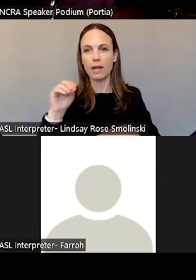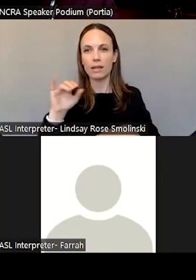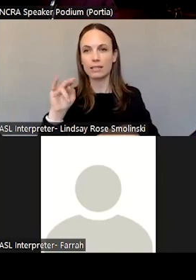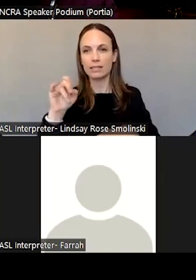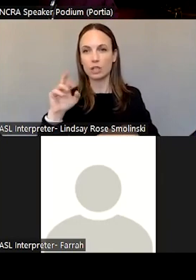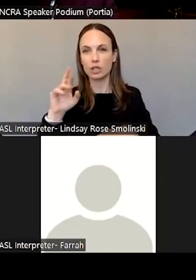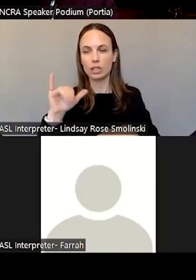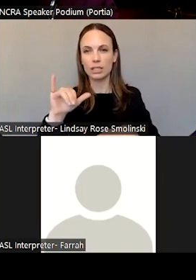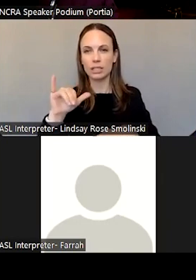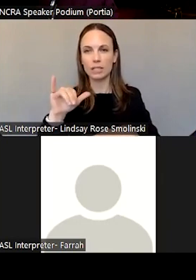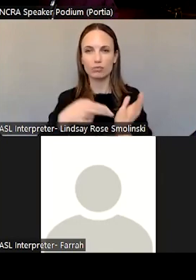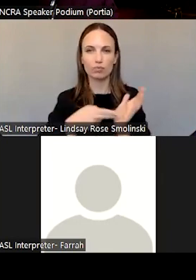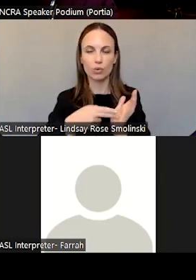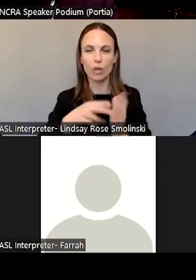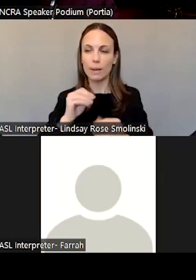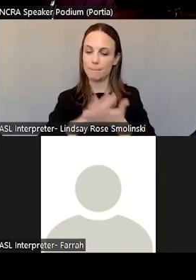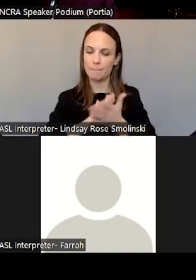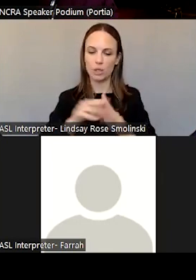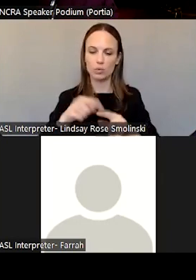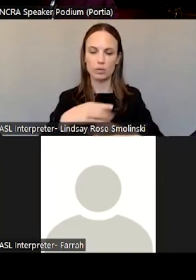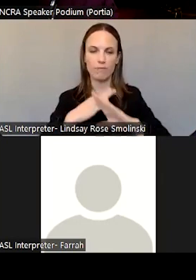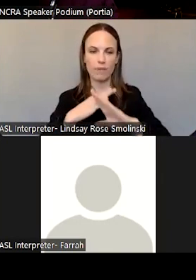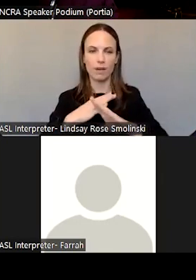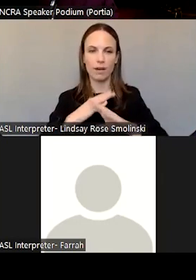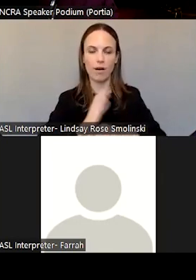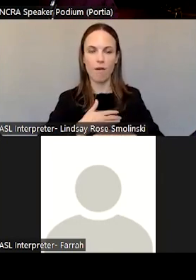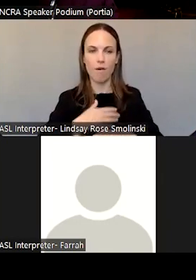in peace to defend our home.